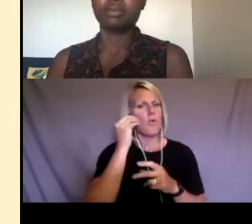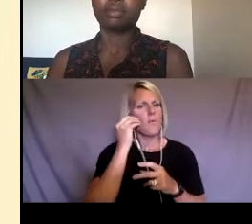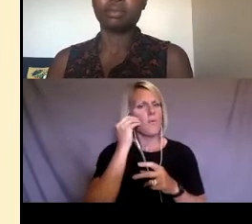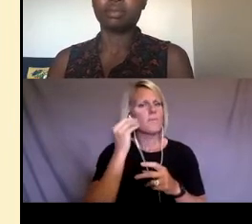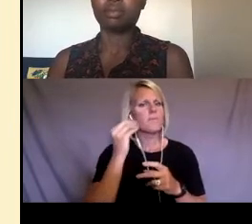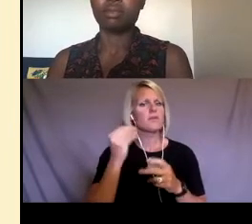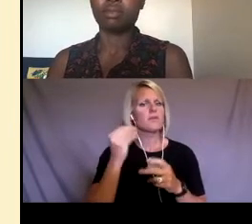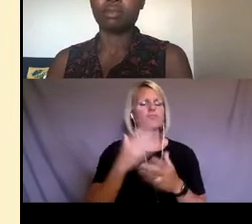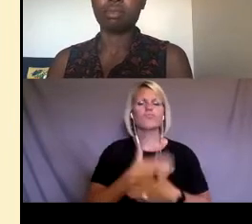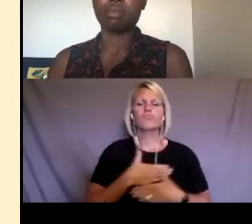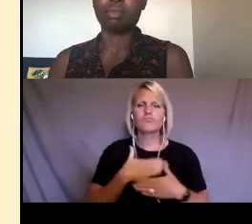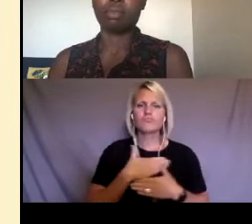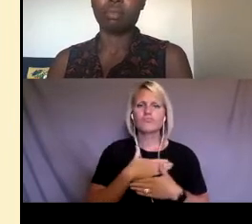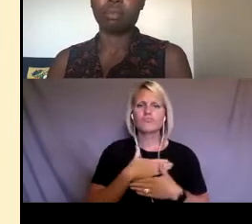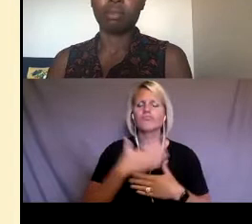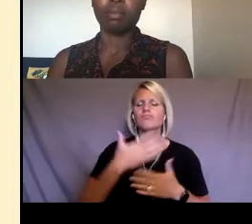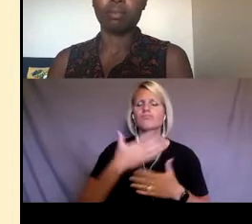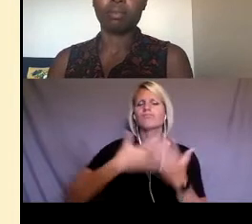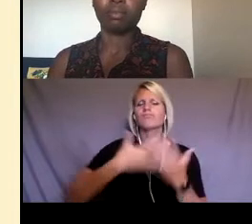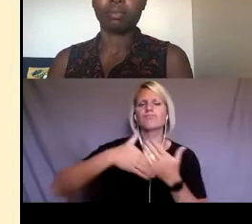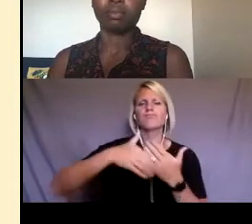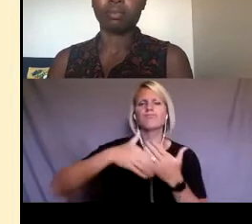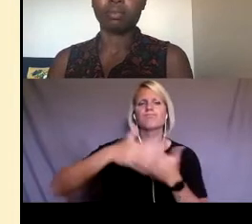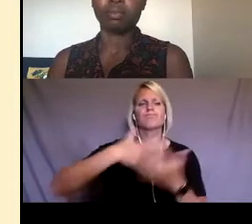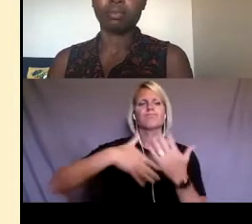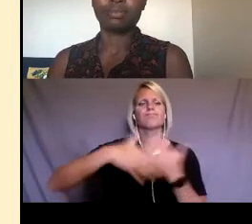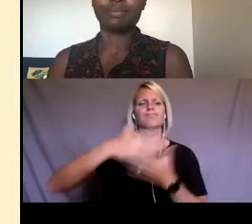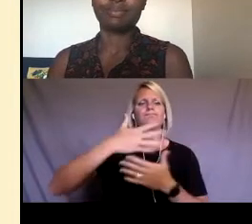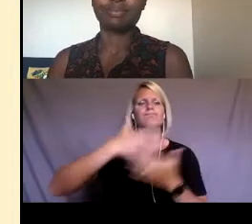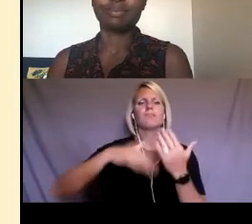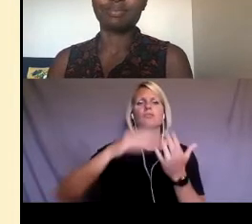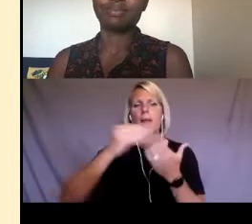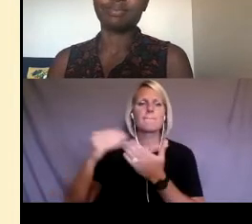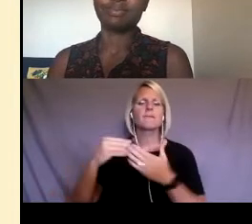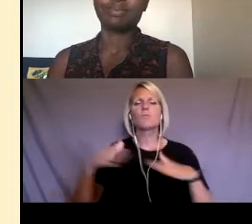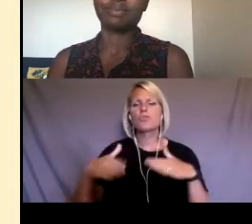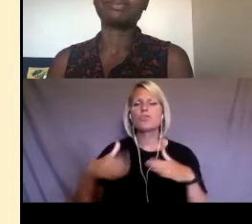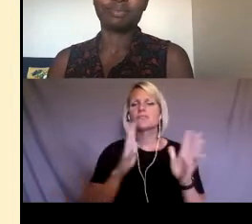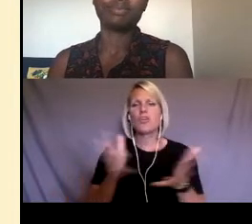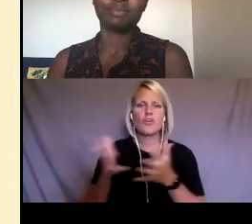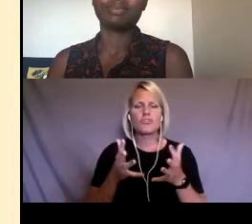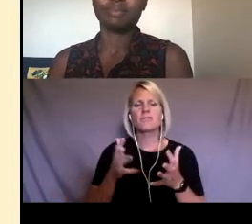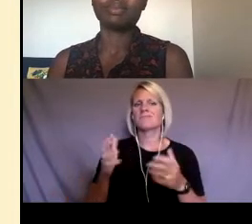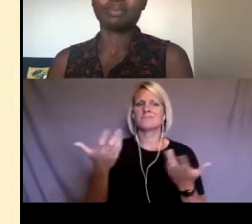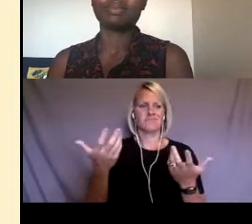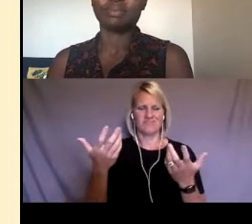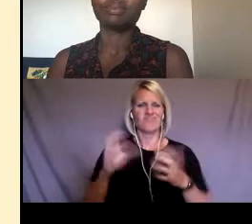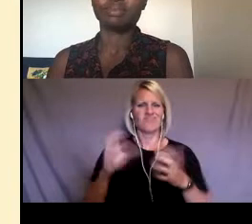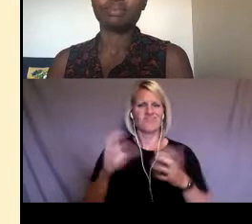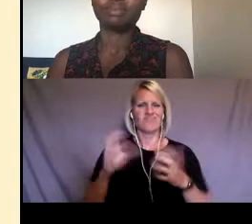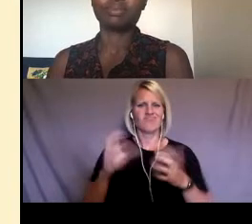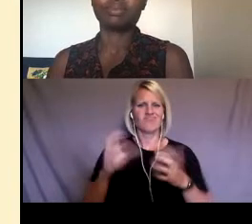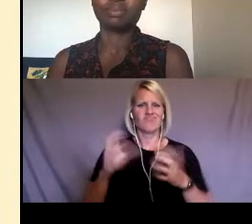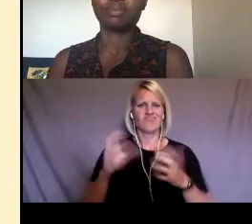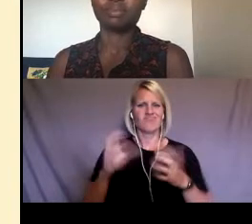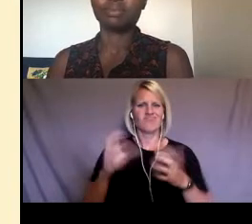walk, talk, chat, all of these things that you see the pedestrians are doing in the